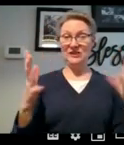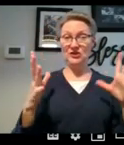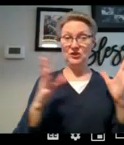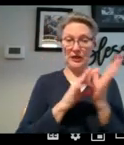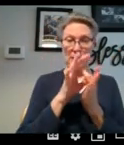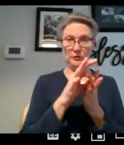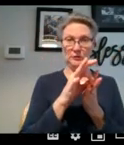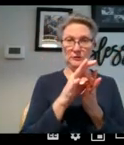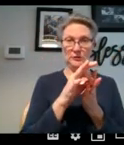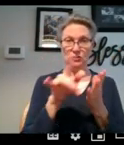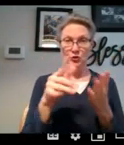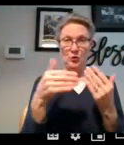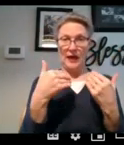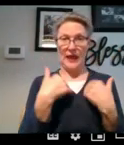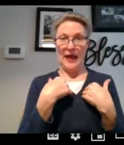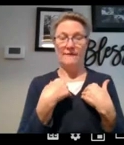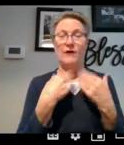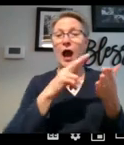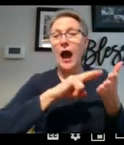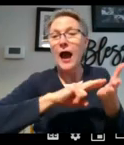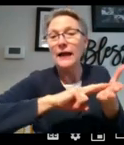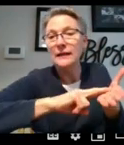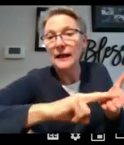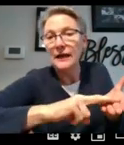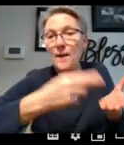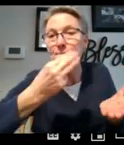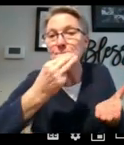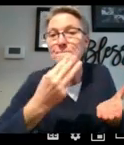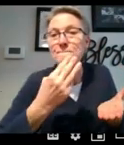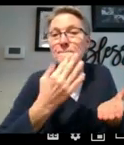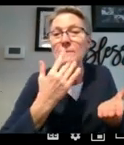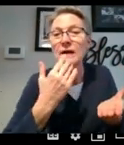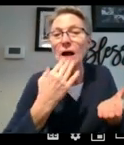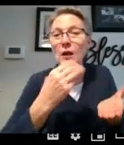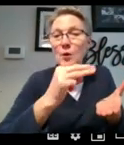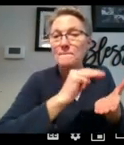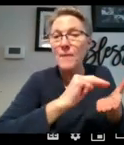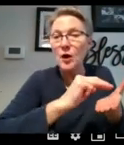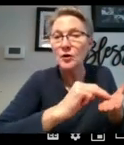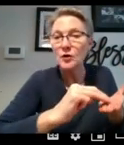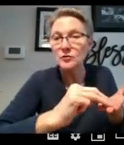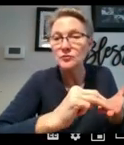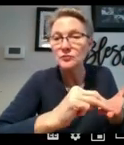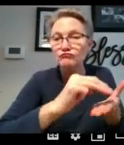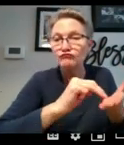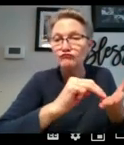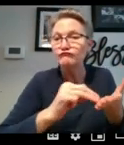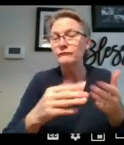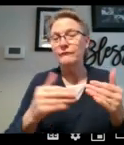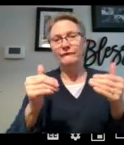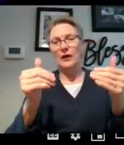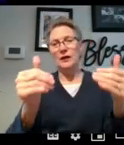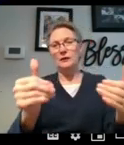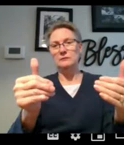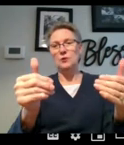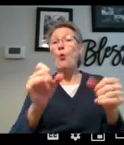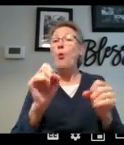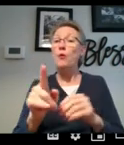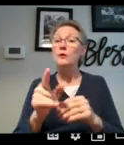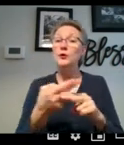counted. So if you have a highlighter or a marker that you could do the same thing to, that's great. Or you can